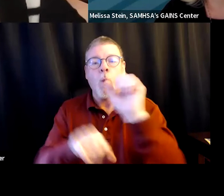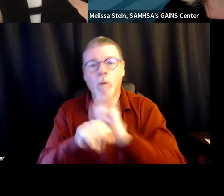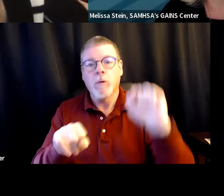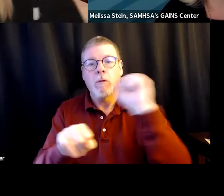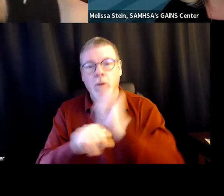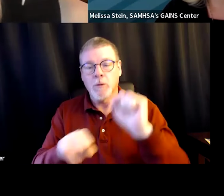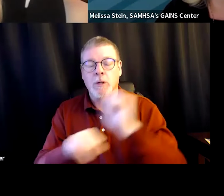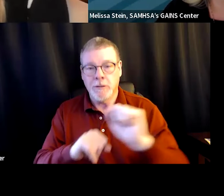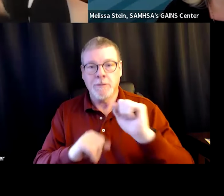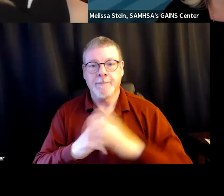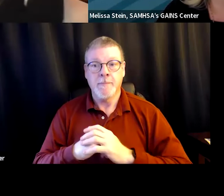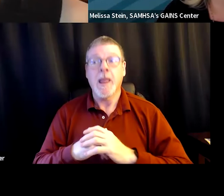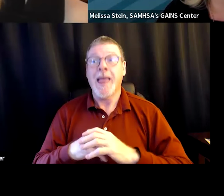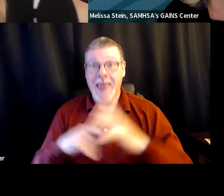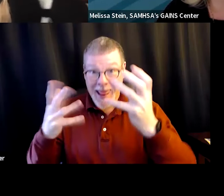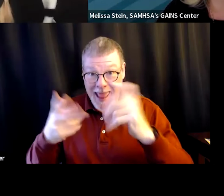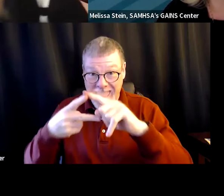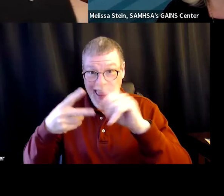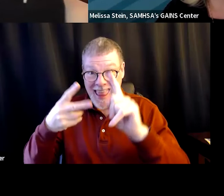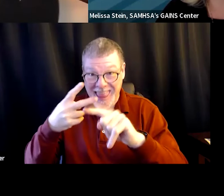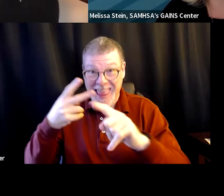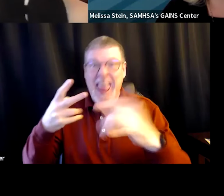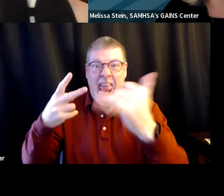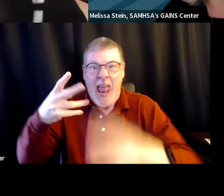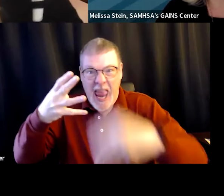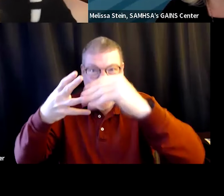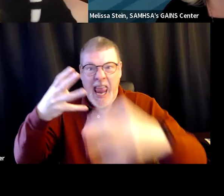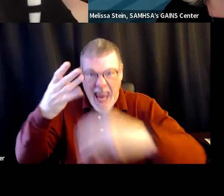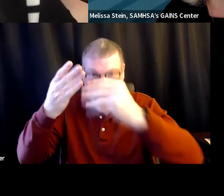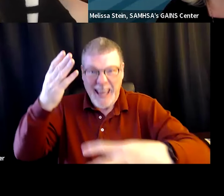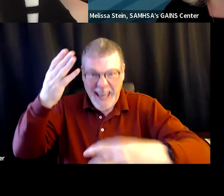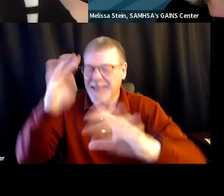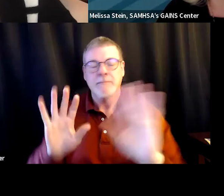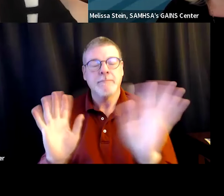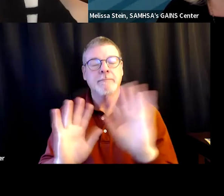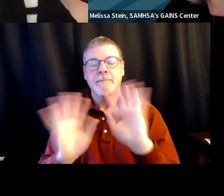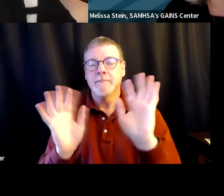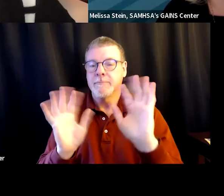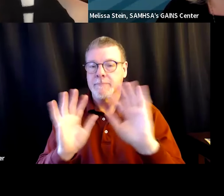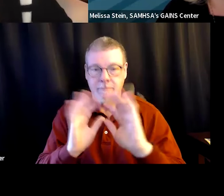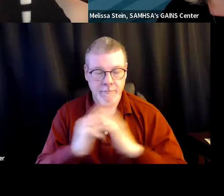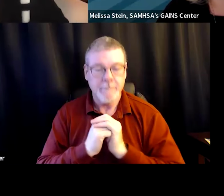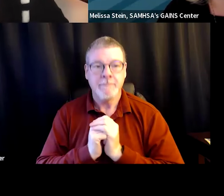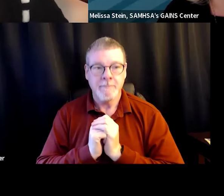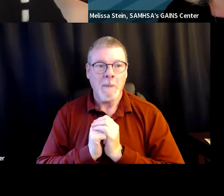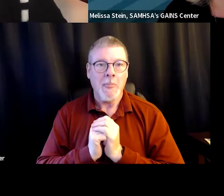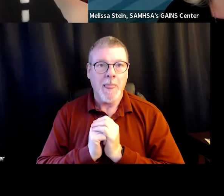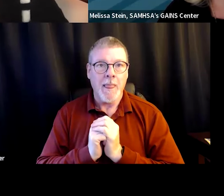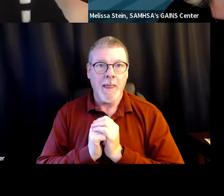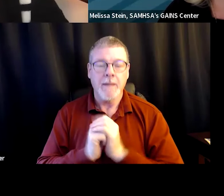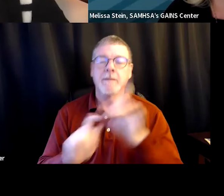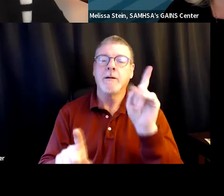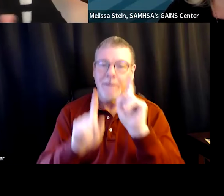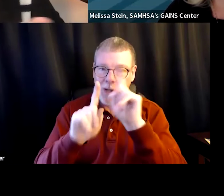lane about, okay, now we'd also like you to learn this new content area. So look to the